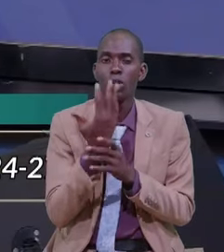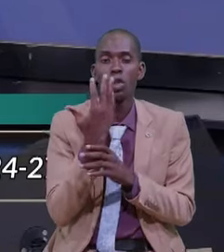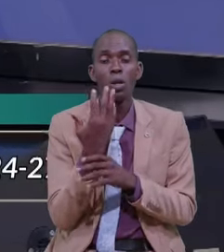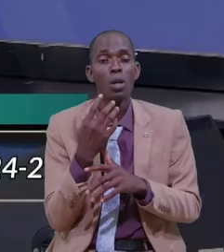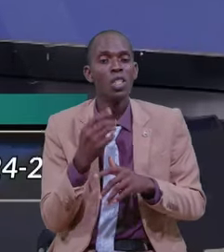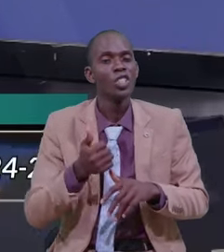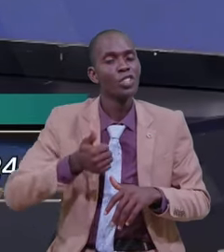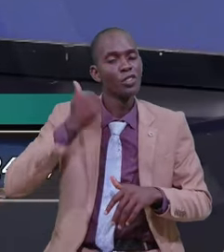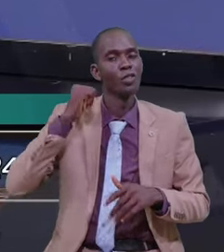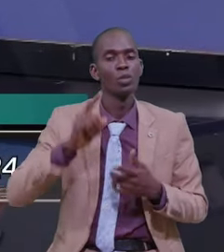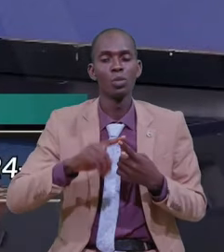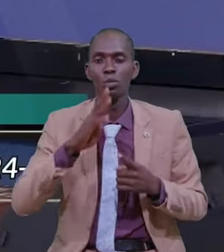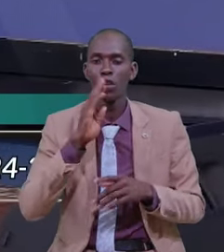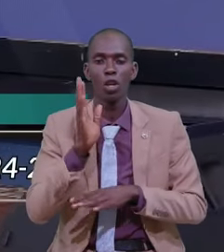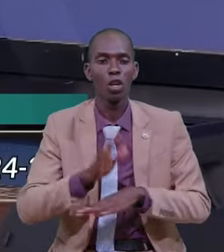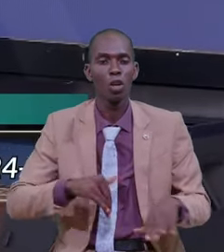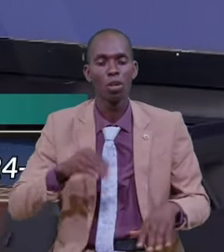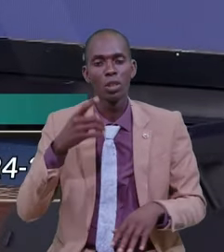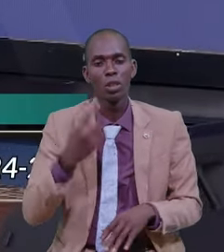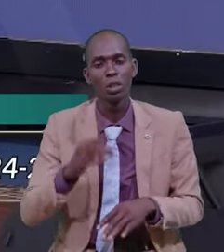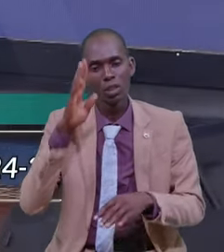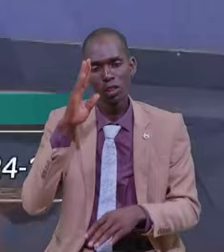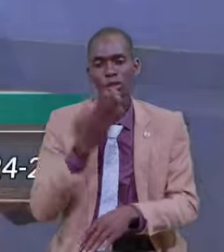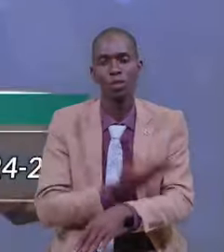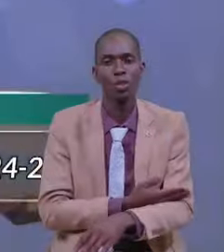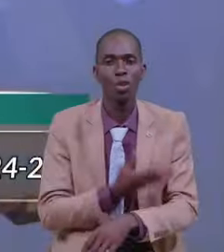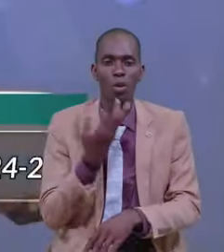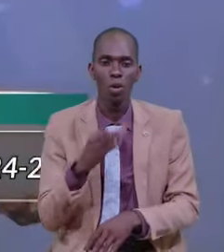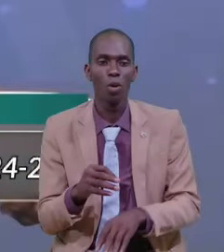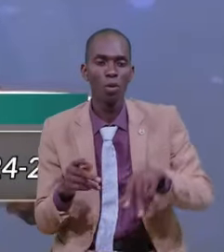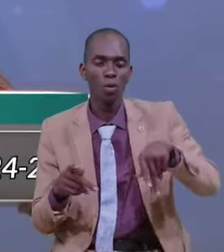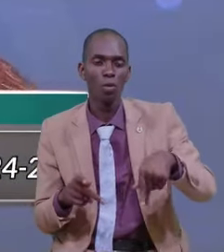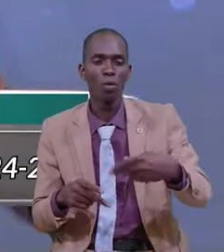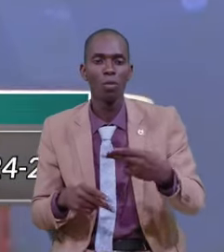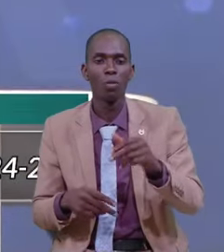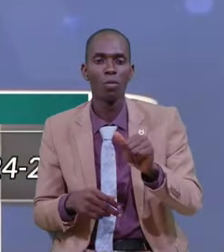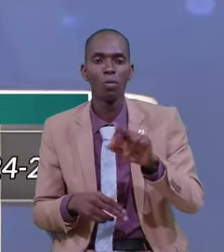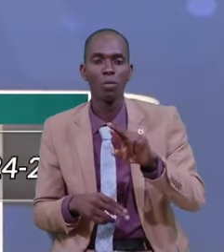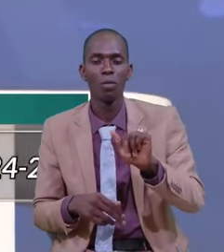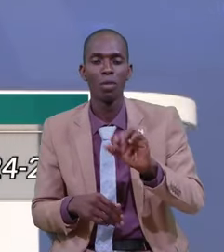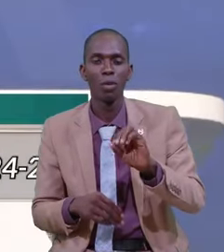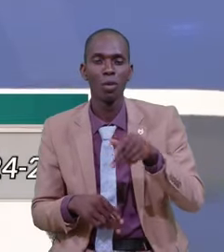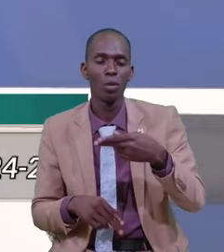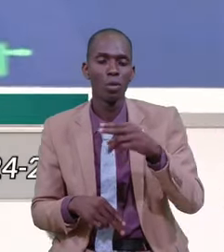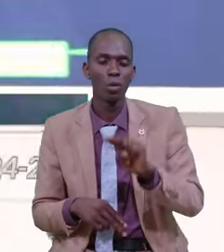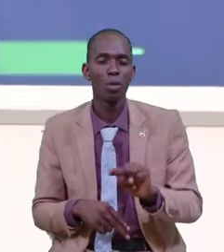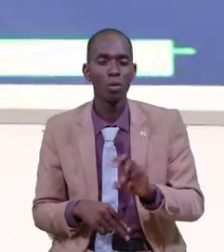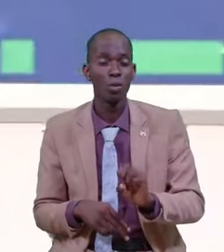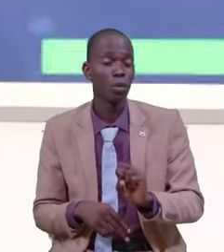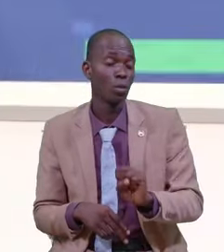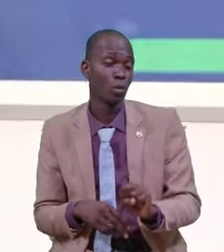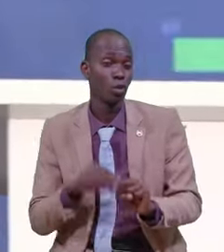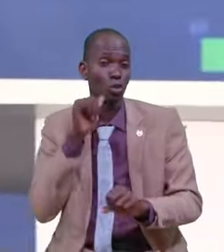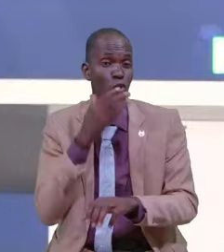called the son of Pharaoh's daughter. And he accepted the call of